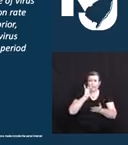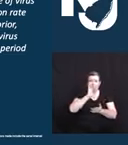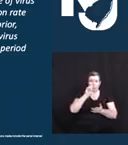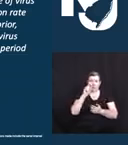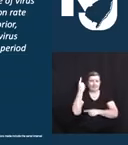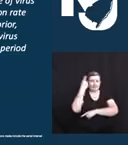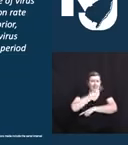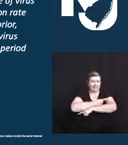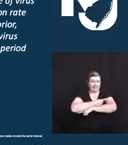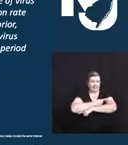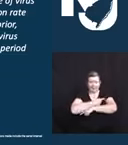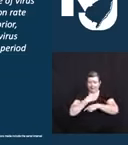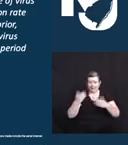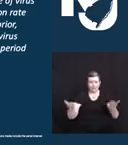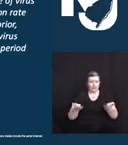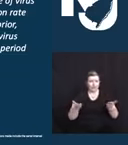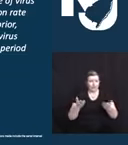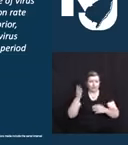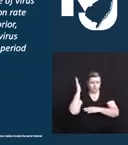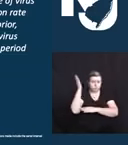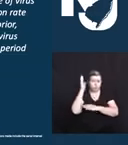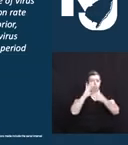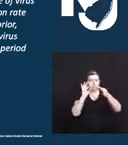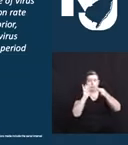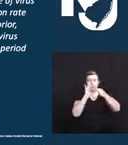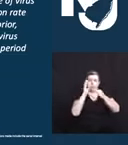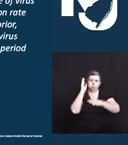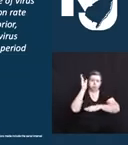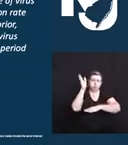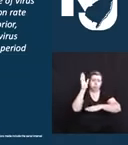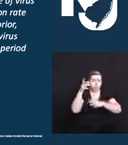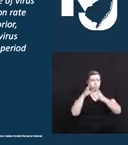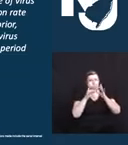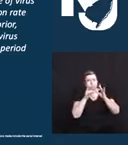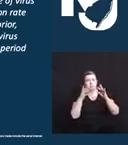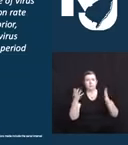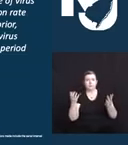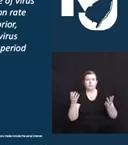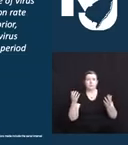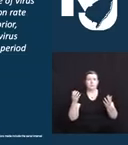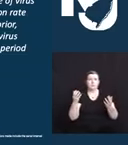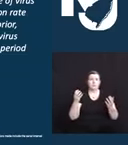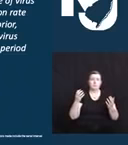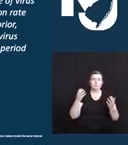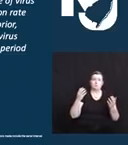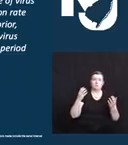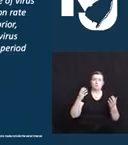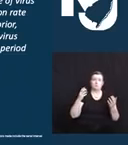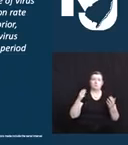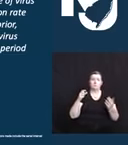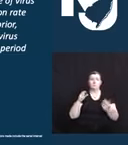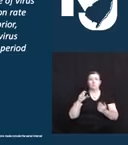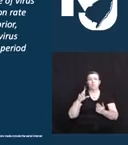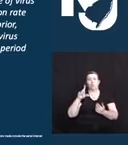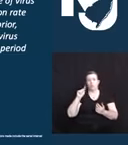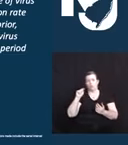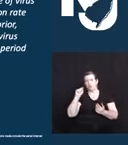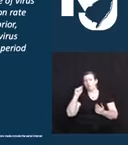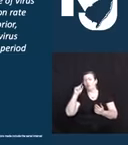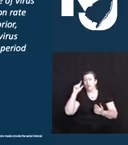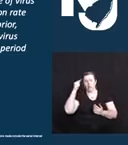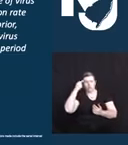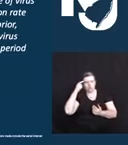data that we present every day. And Sheila Oliver, to her credit, was doing it for about a week before I was here because of my